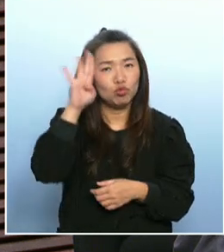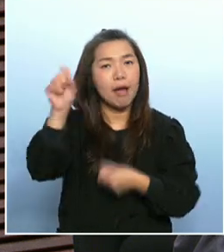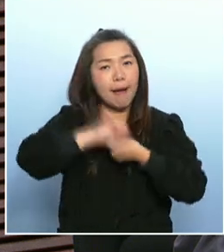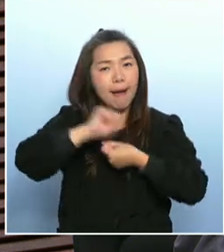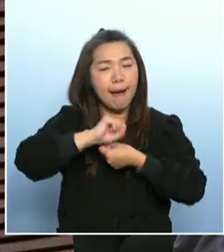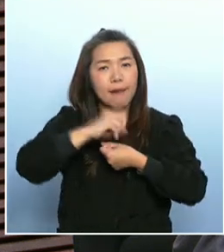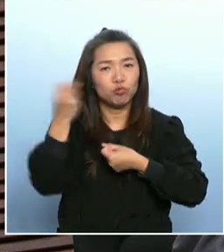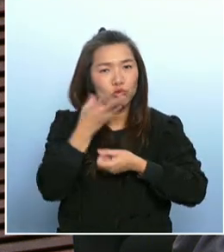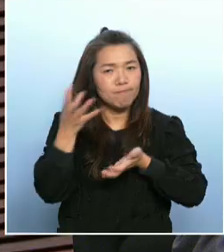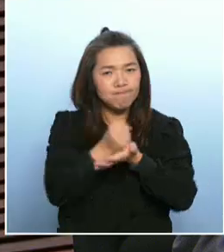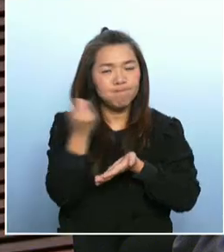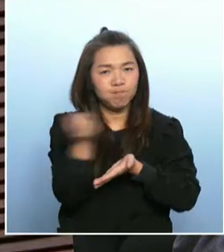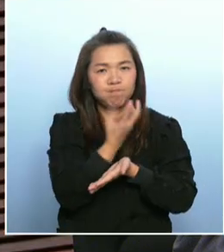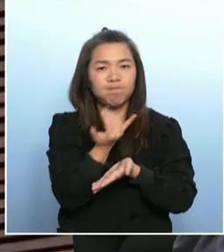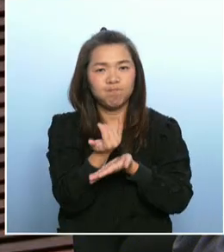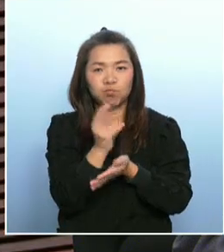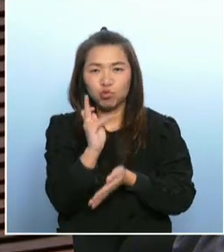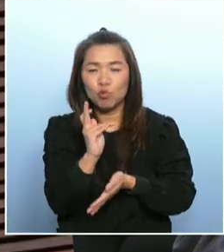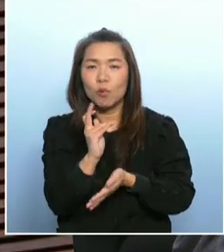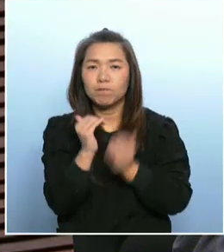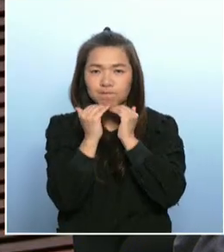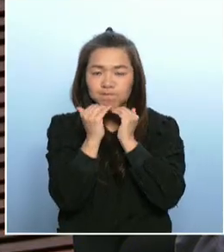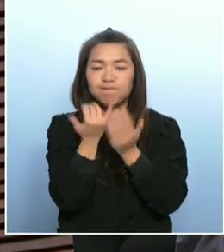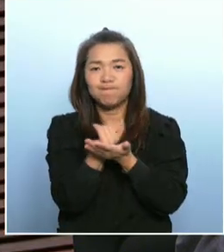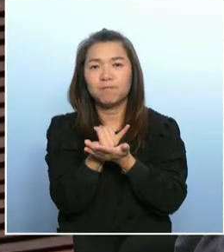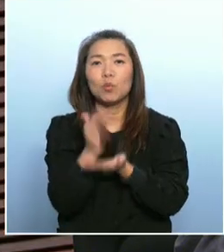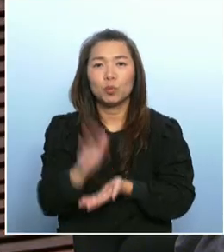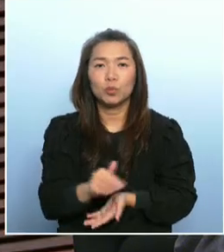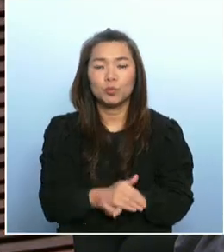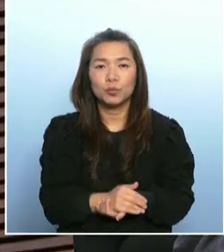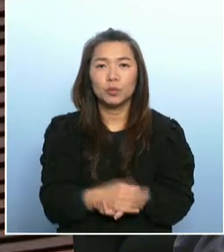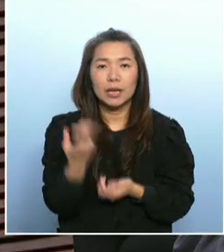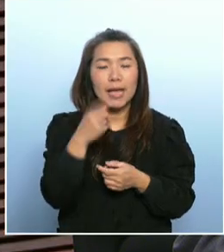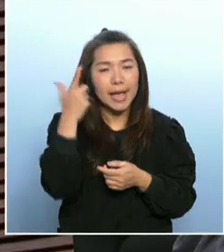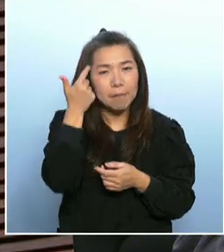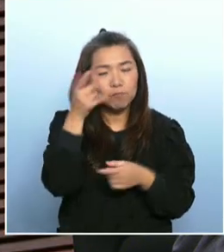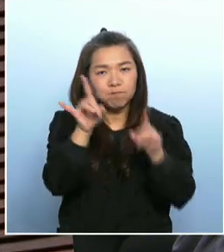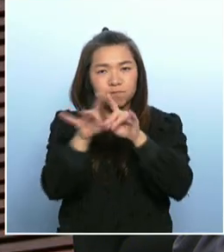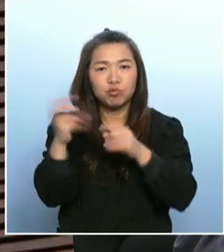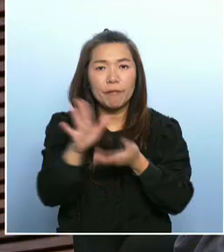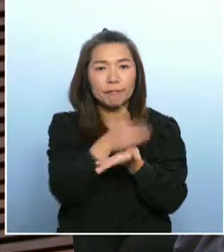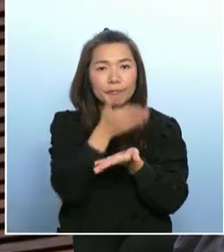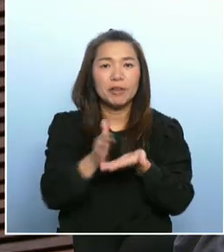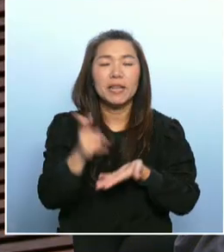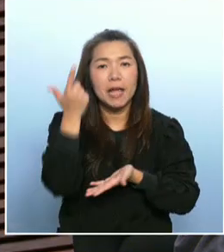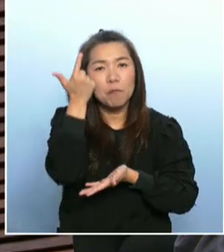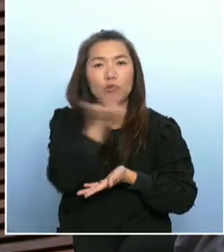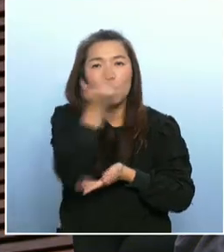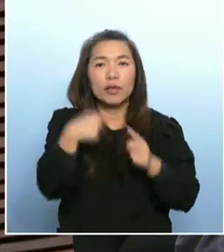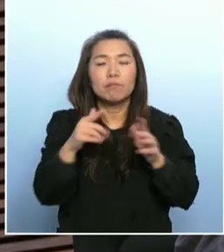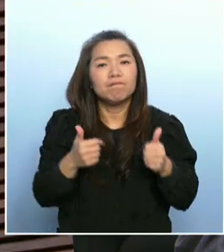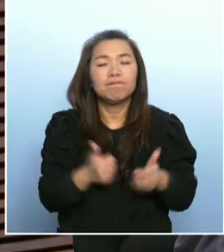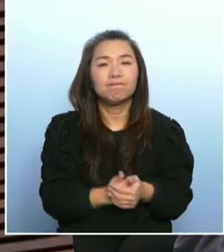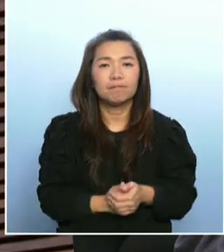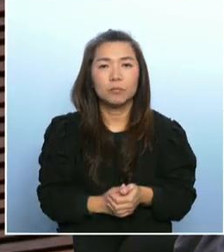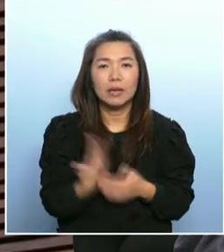39,900 in 2028-29. We're going to formulate another medium-range forecast